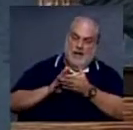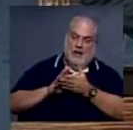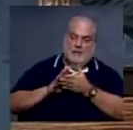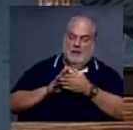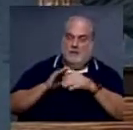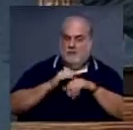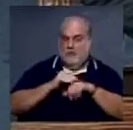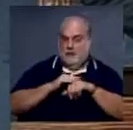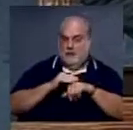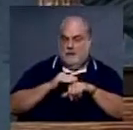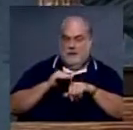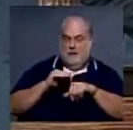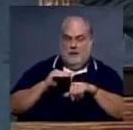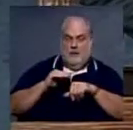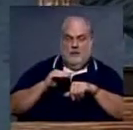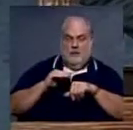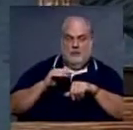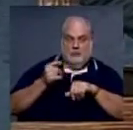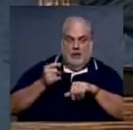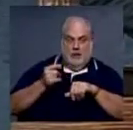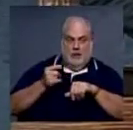all for that. I've got one myself.